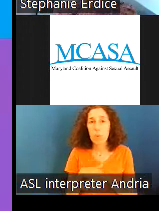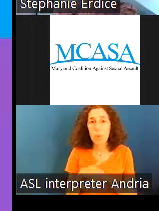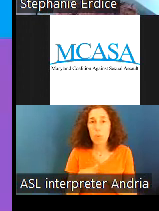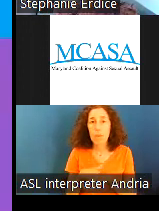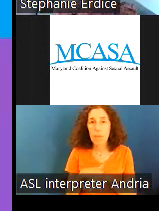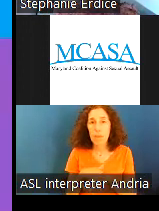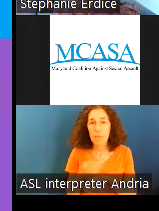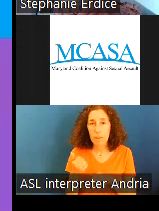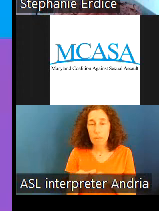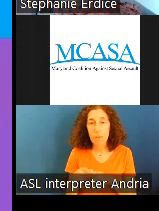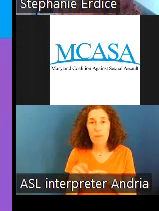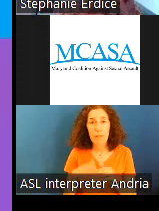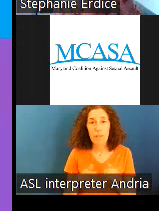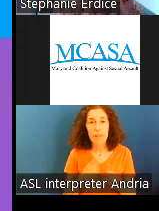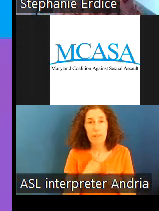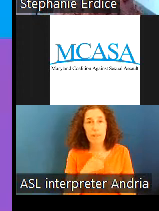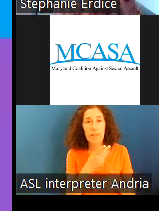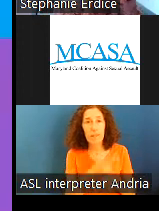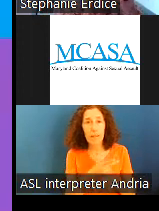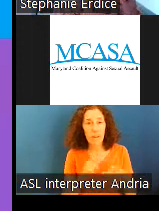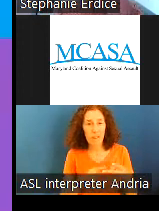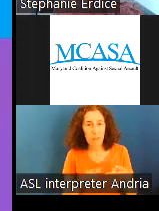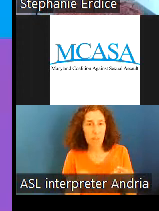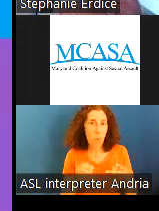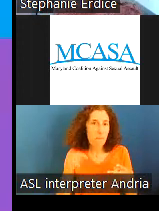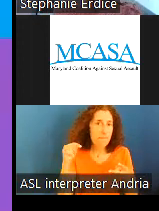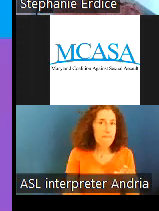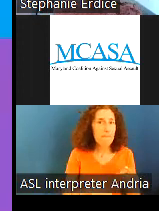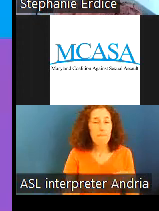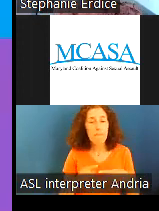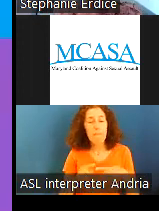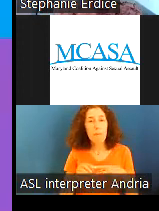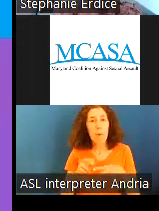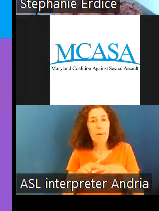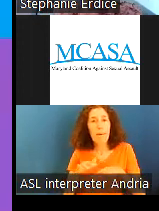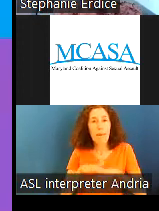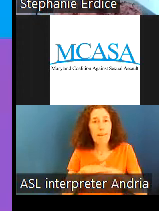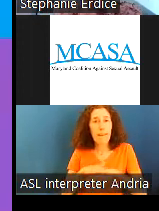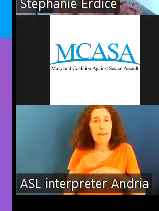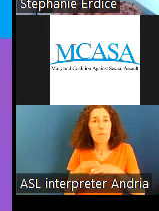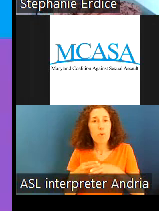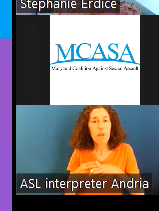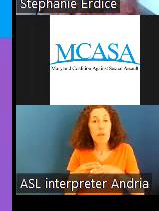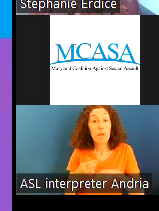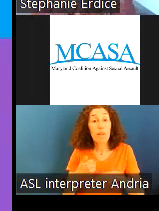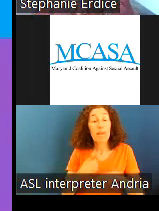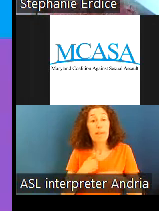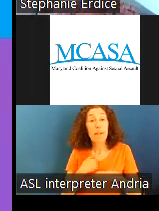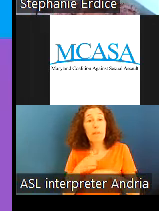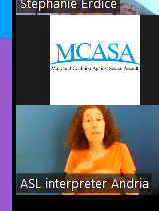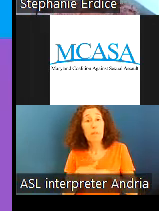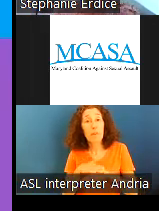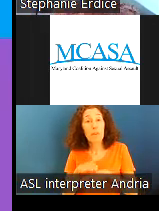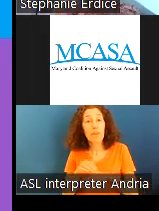there are some self-care things, really self-soothing things that could kind of outbalance what you're trying to do for